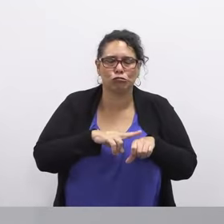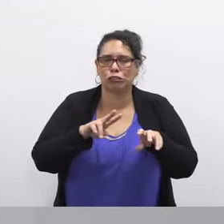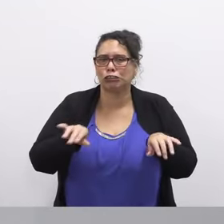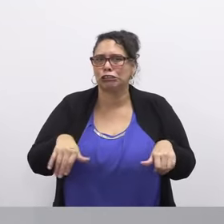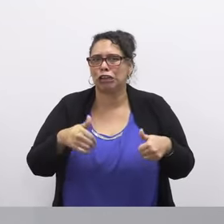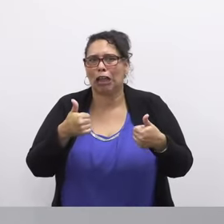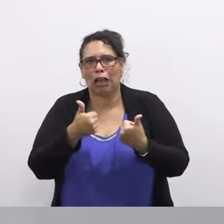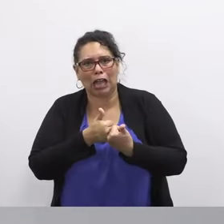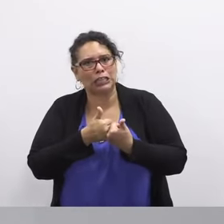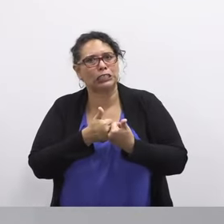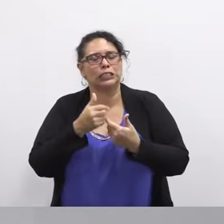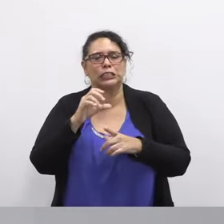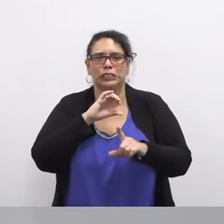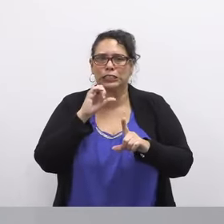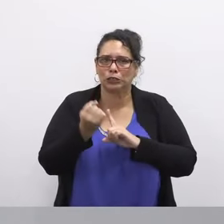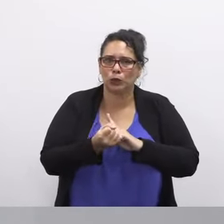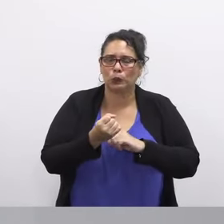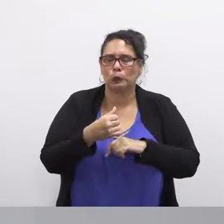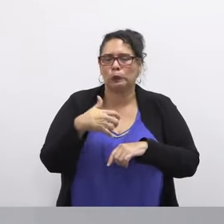of circumstances.